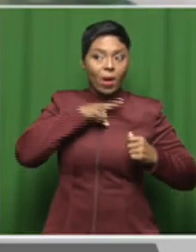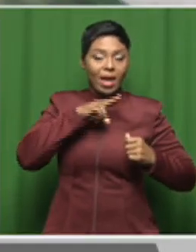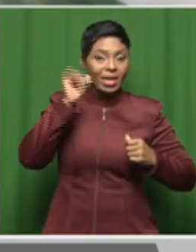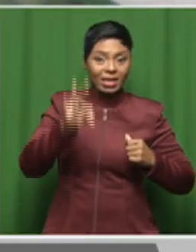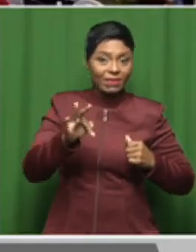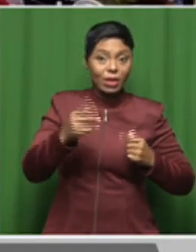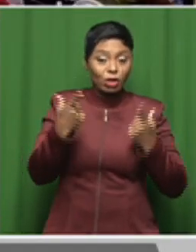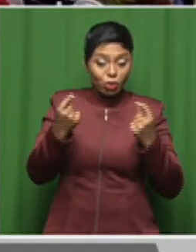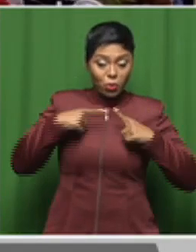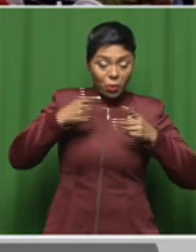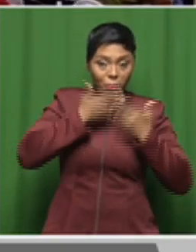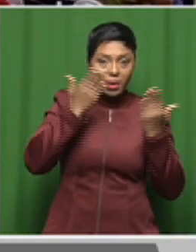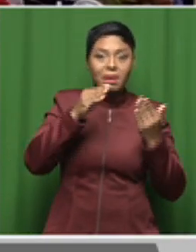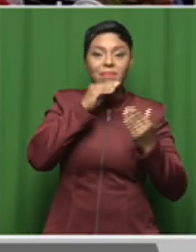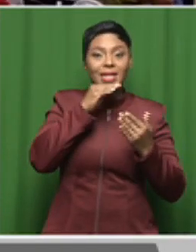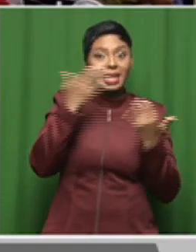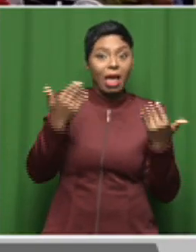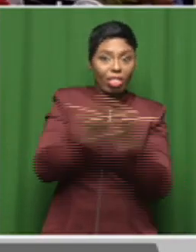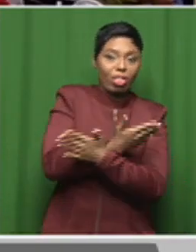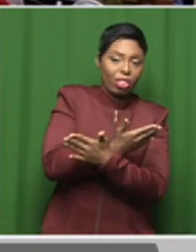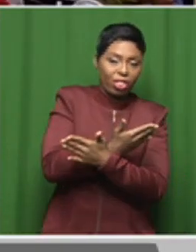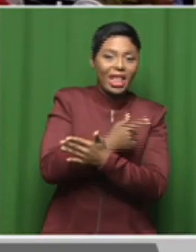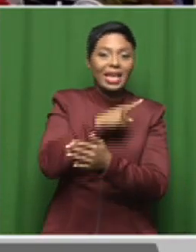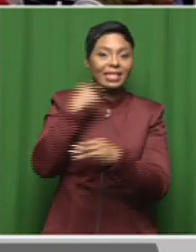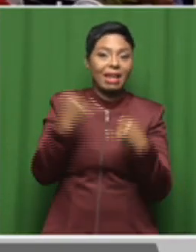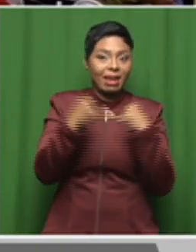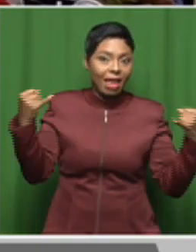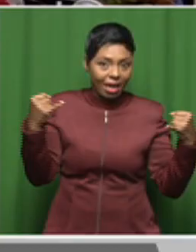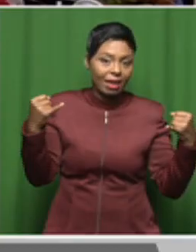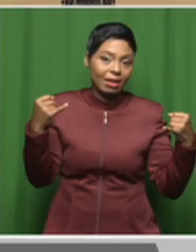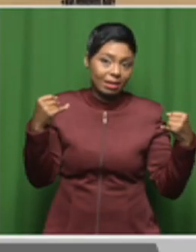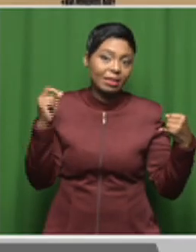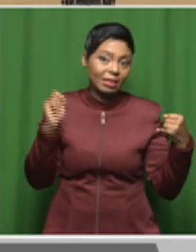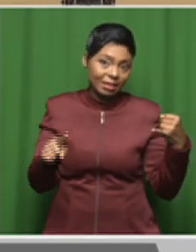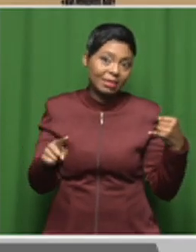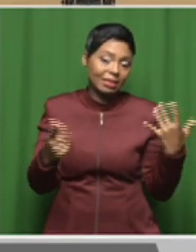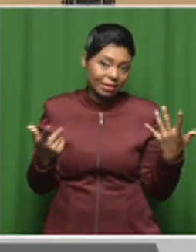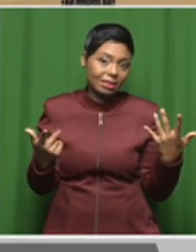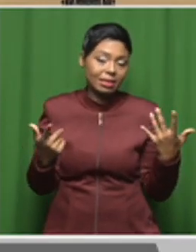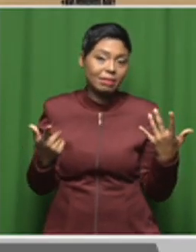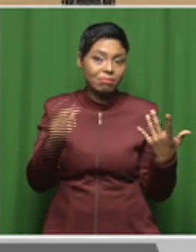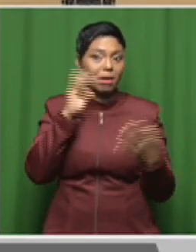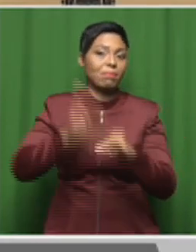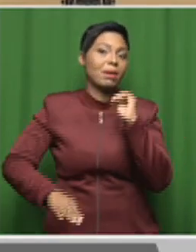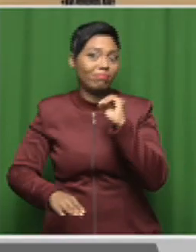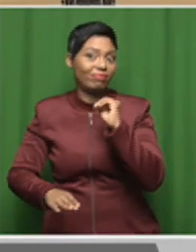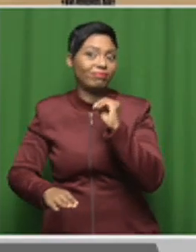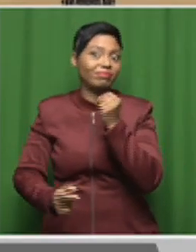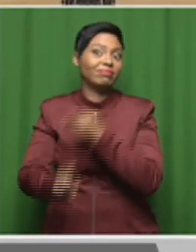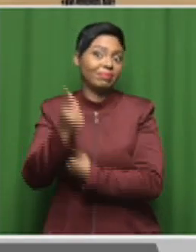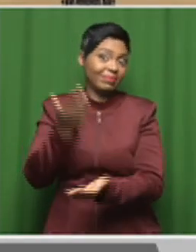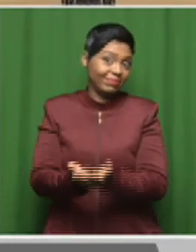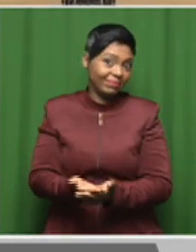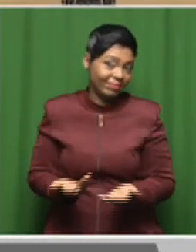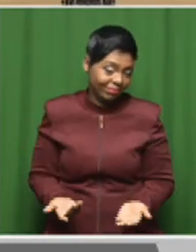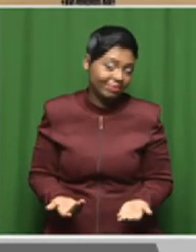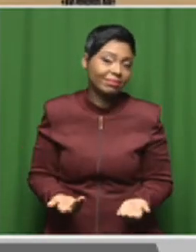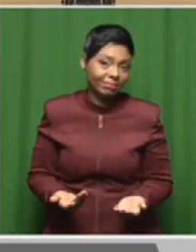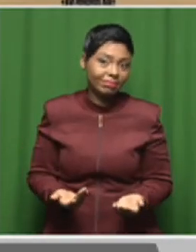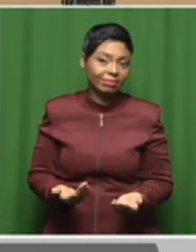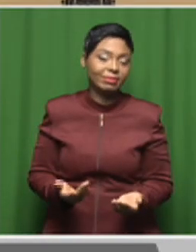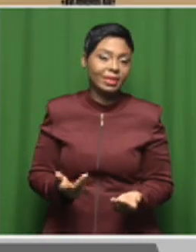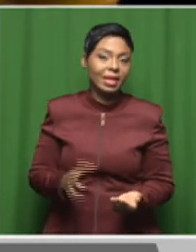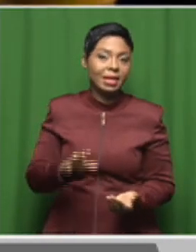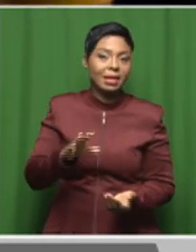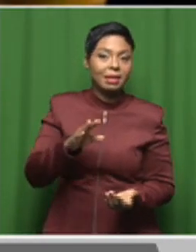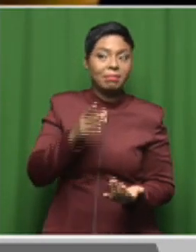and they're not doing anything about it, because then basically what you are going to do is you are going